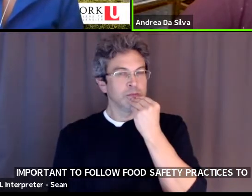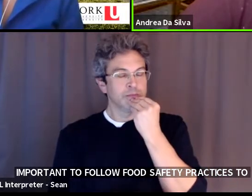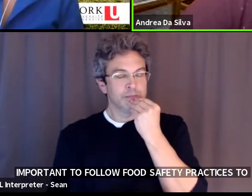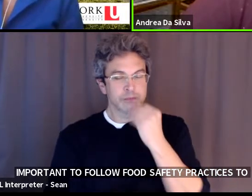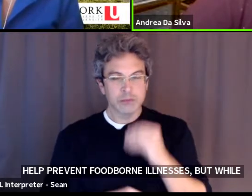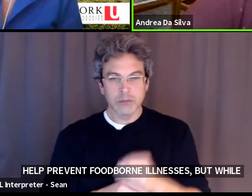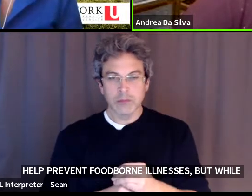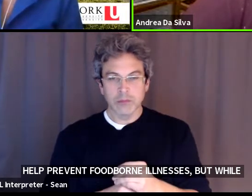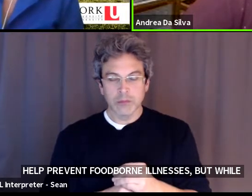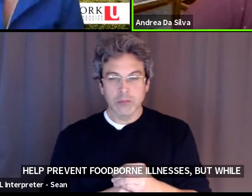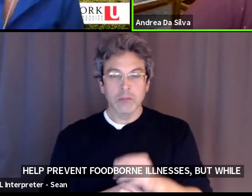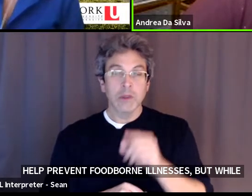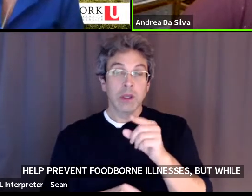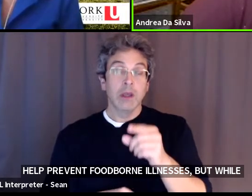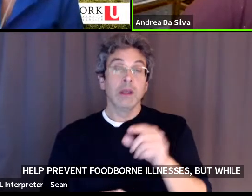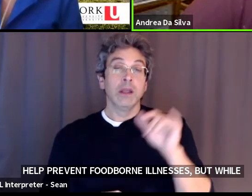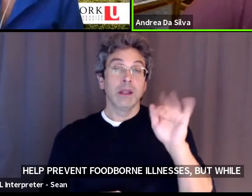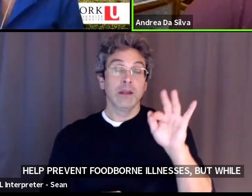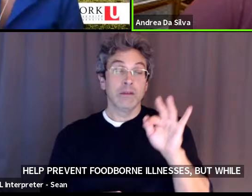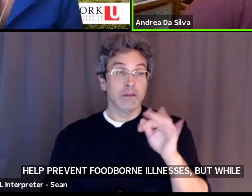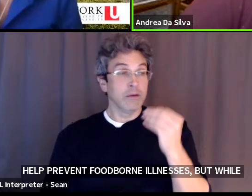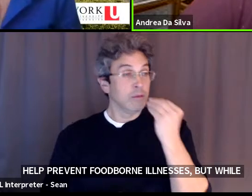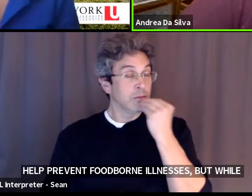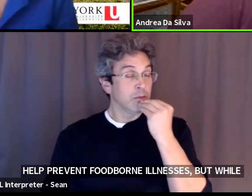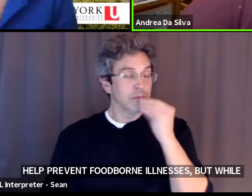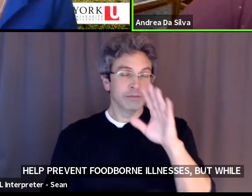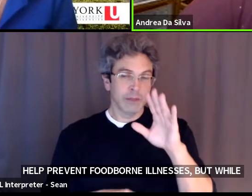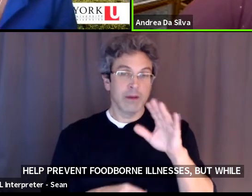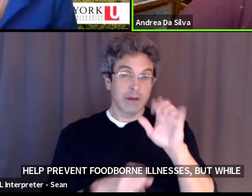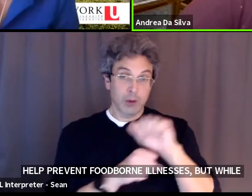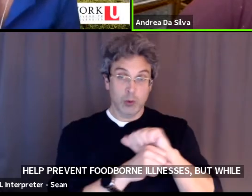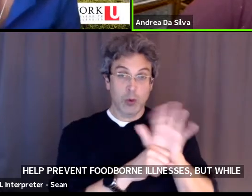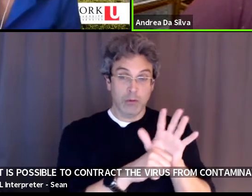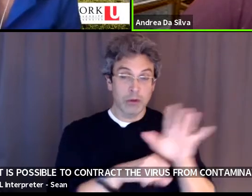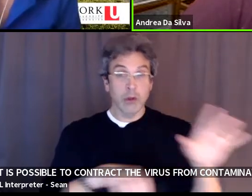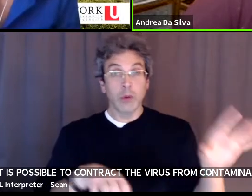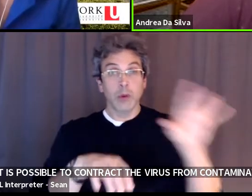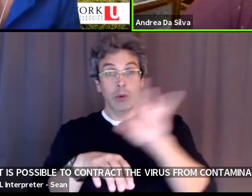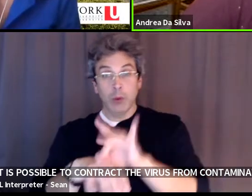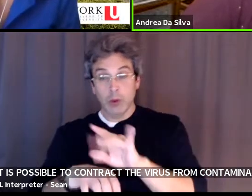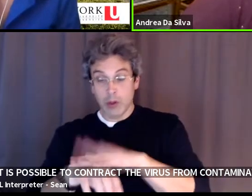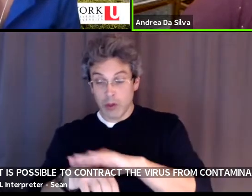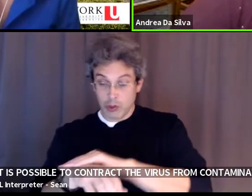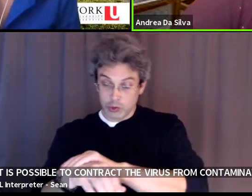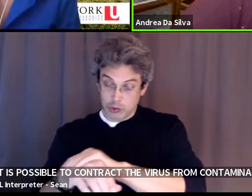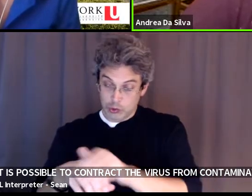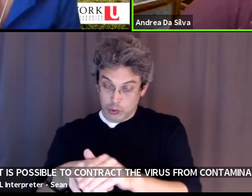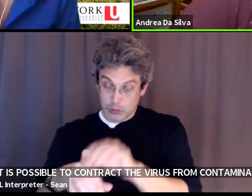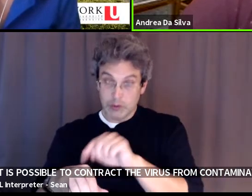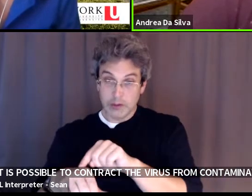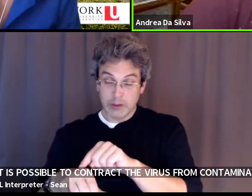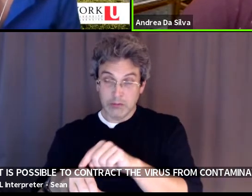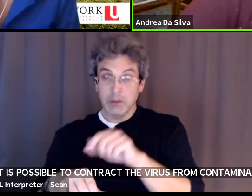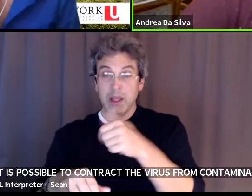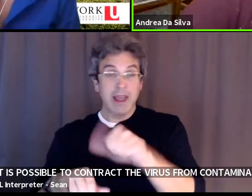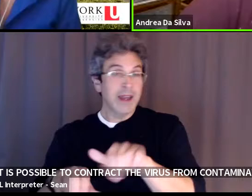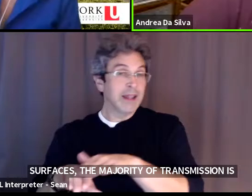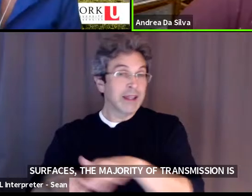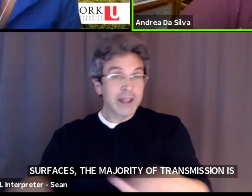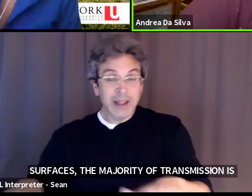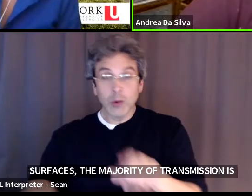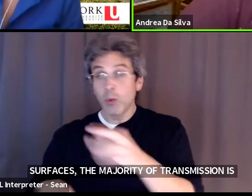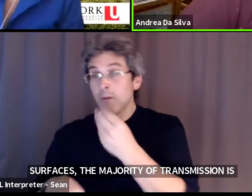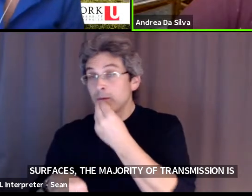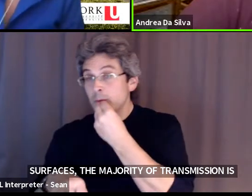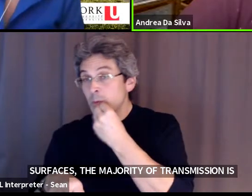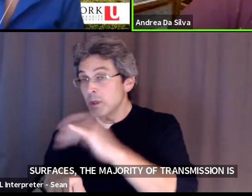from contaminated surfaces, the majority of transmission is from respiratory droplets through the direct